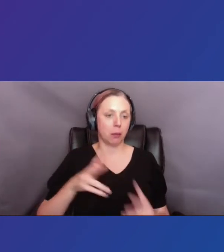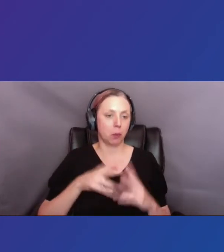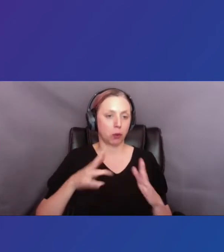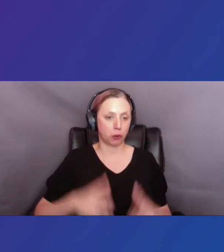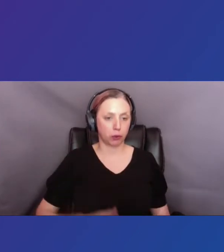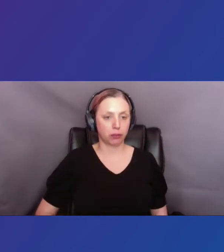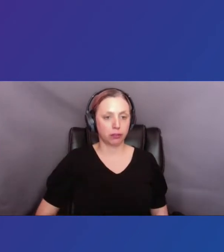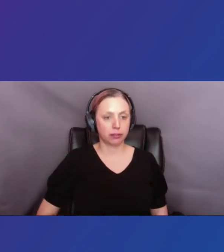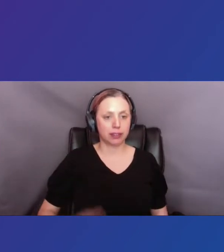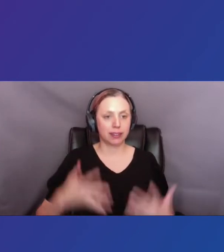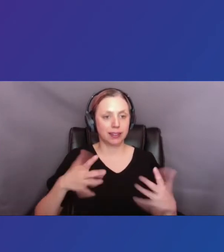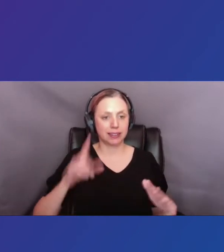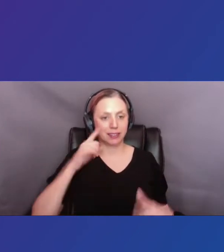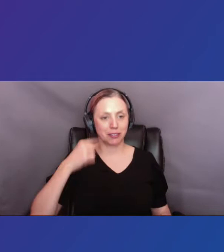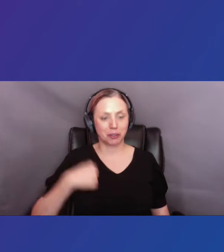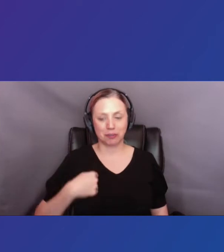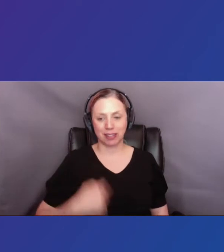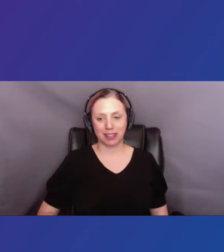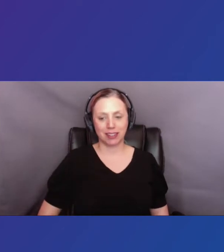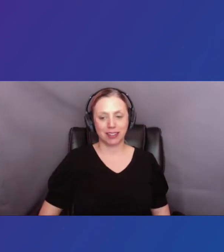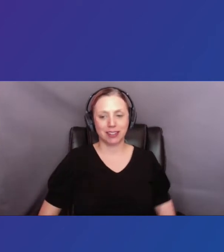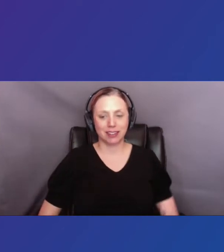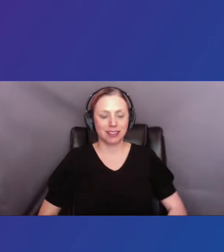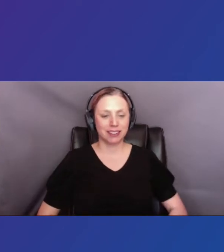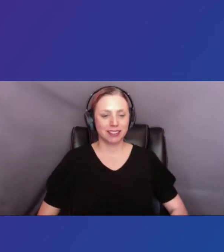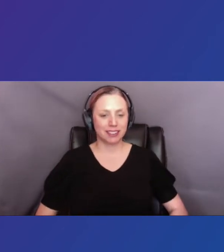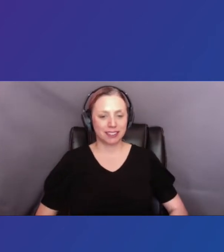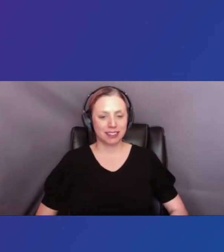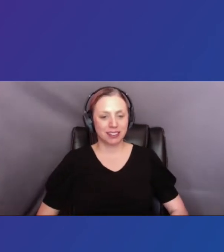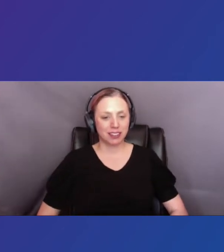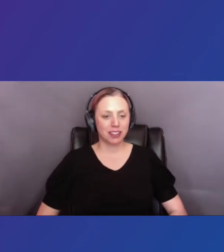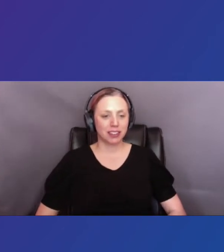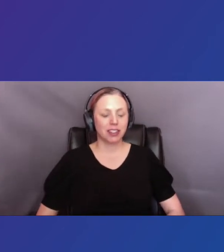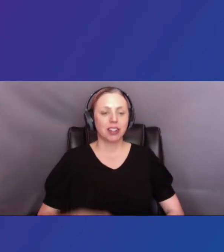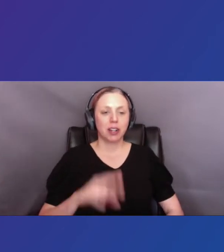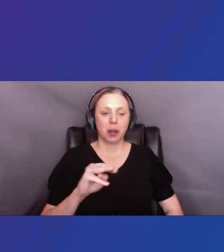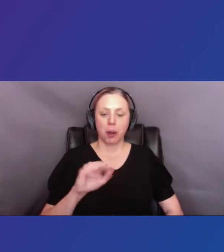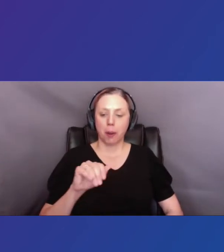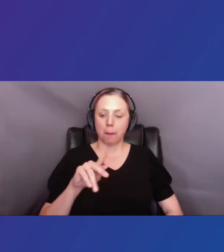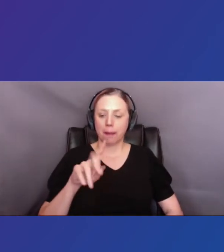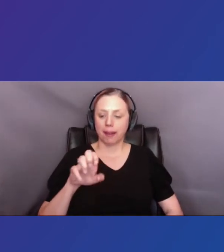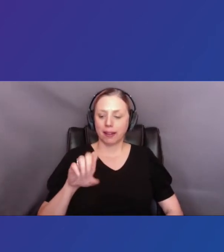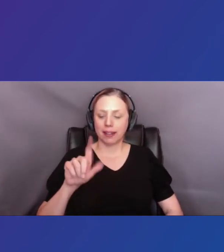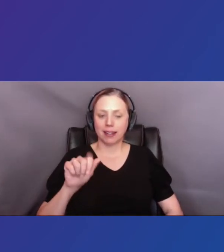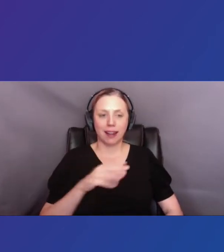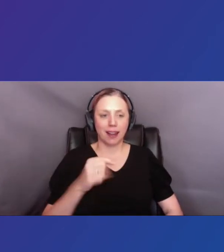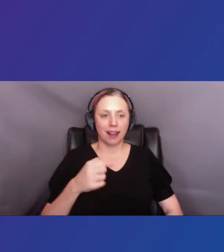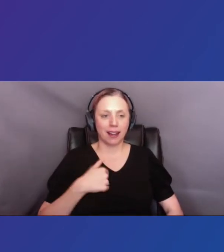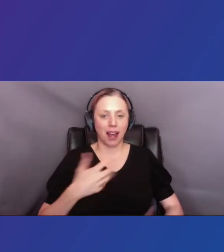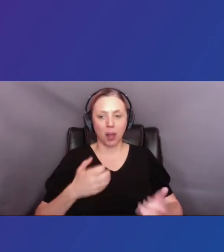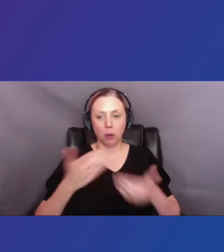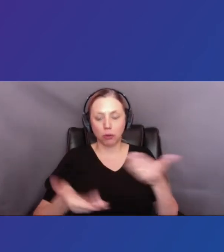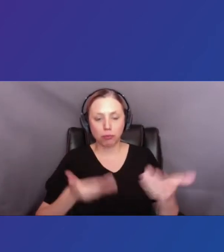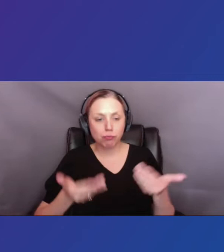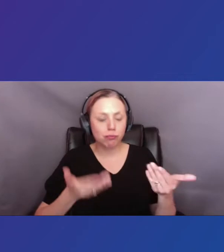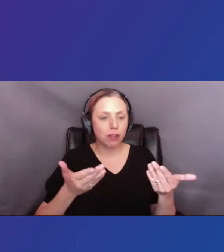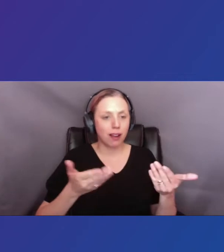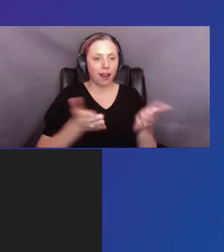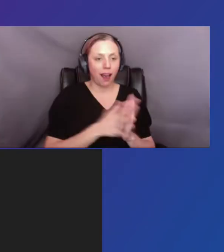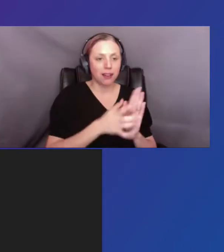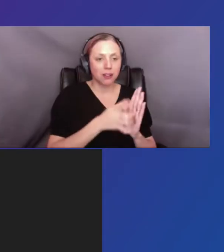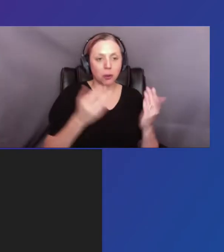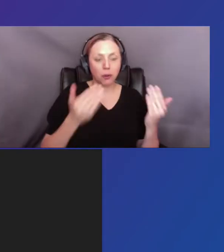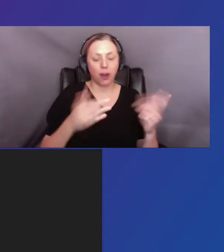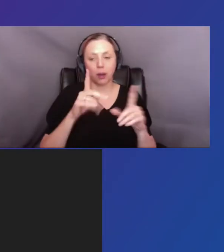That's it for me. So, and Makeda and I would love to just invite questions around